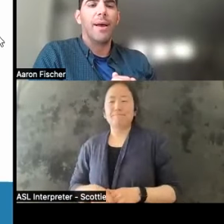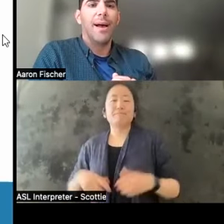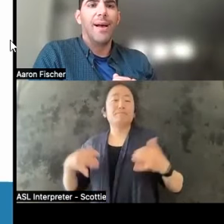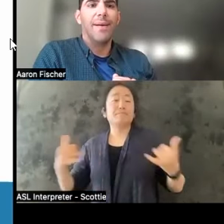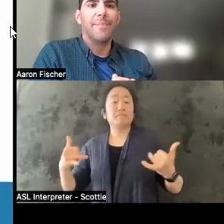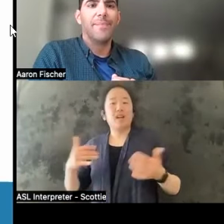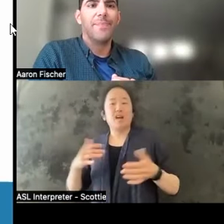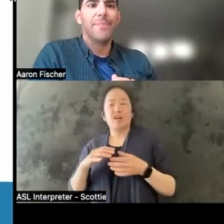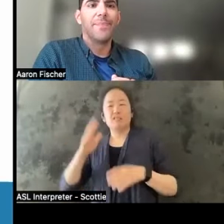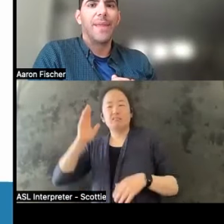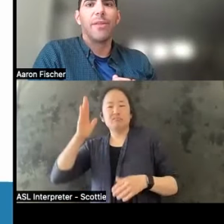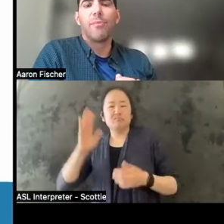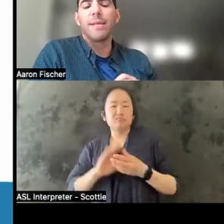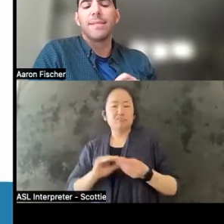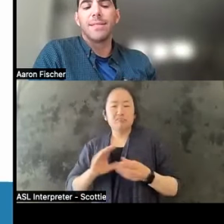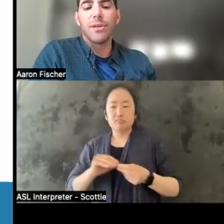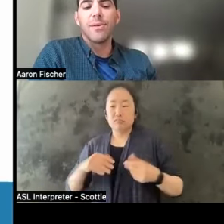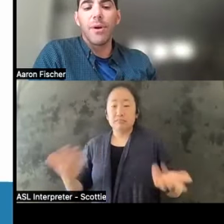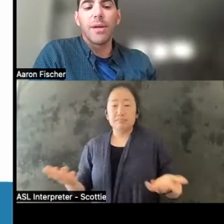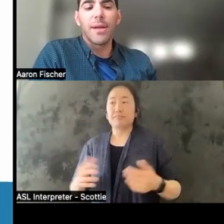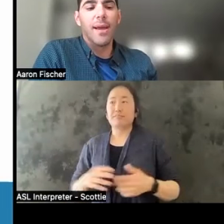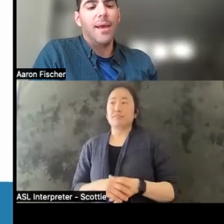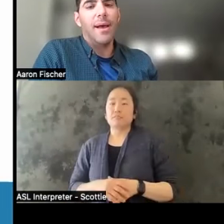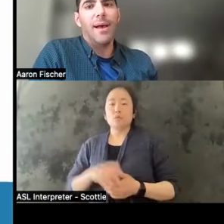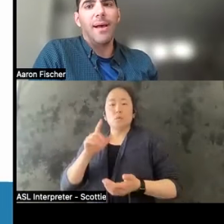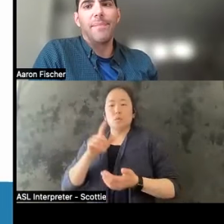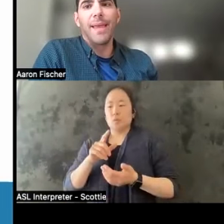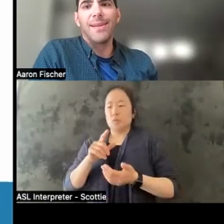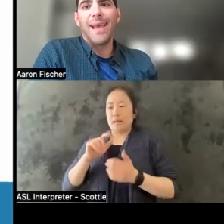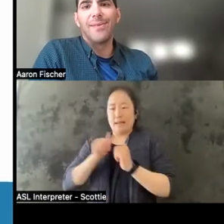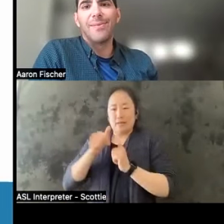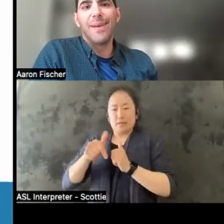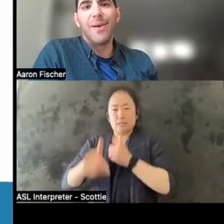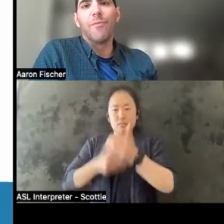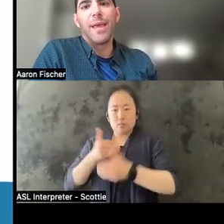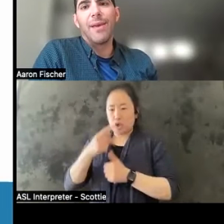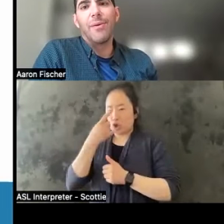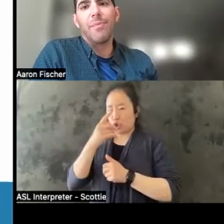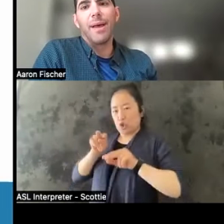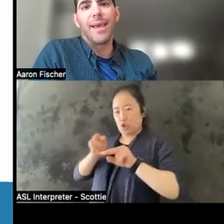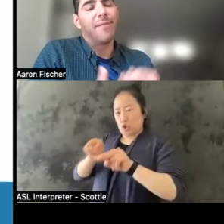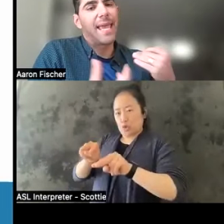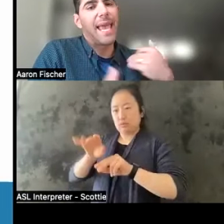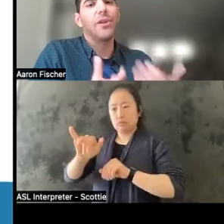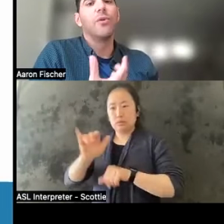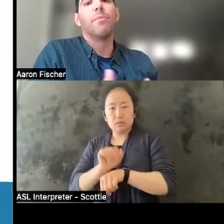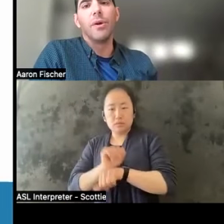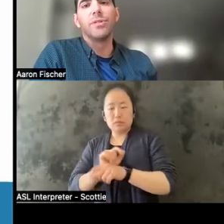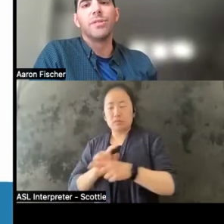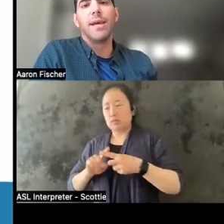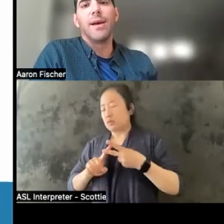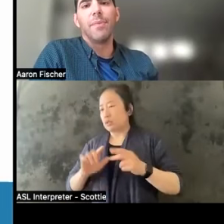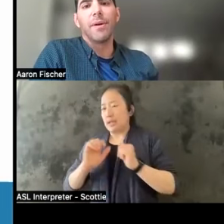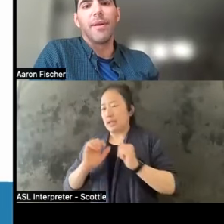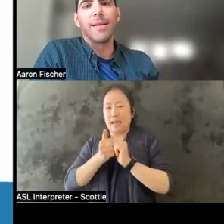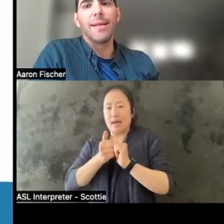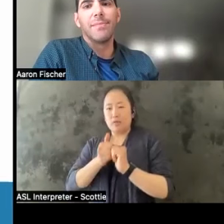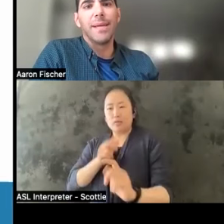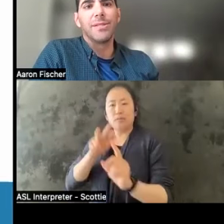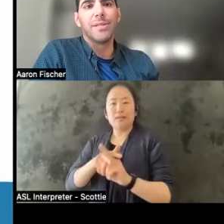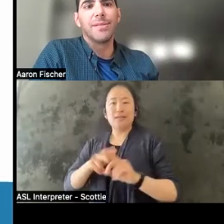how the process looks at work and how to apply kind of a can-do approach to help